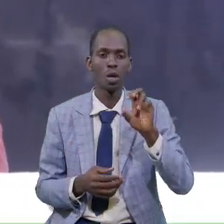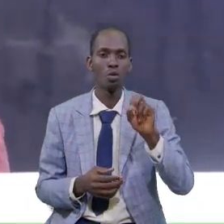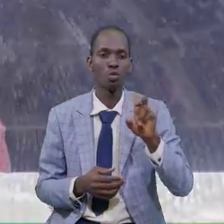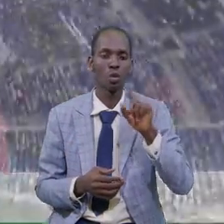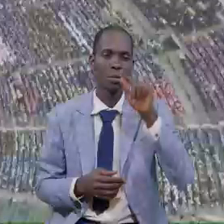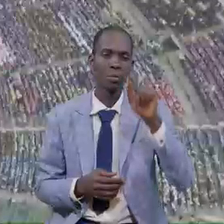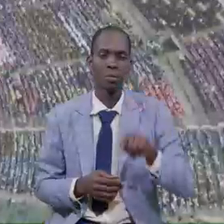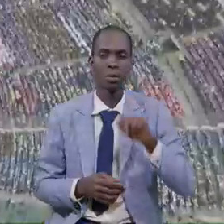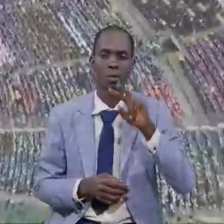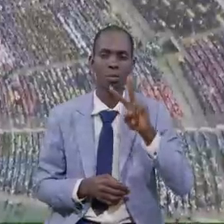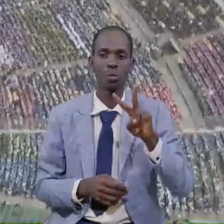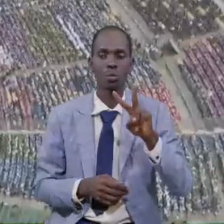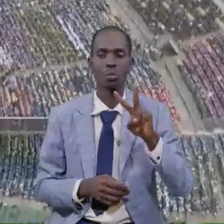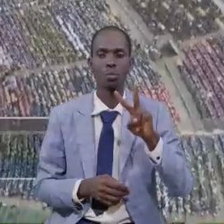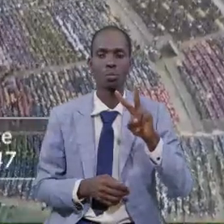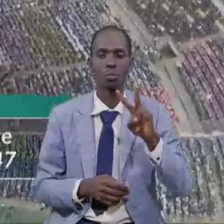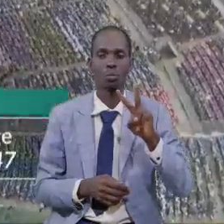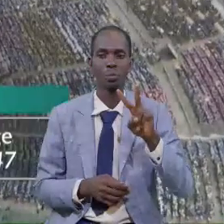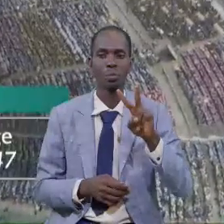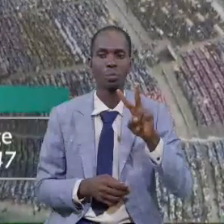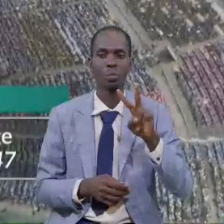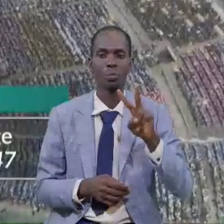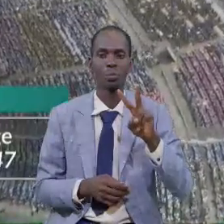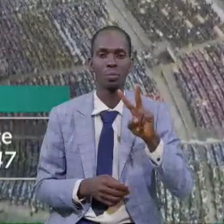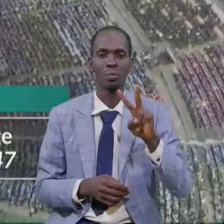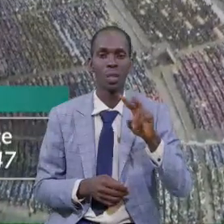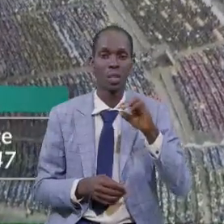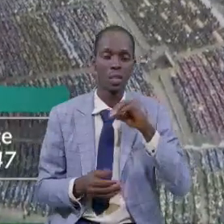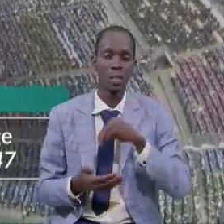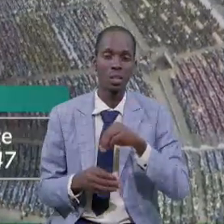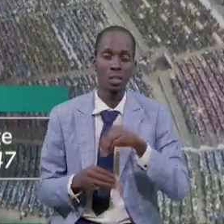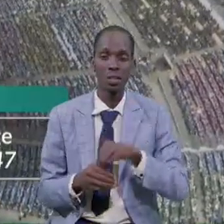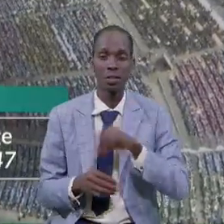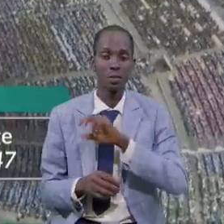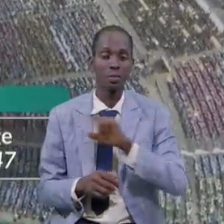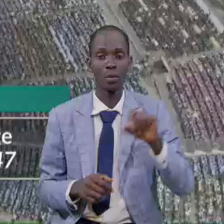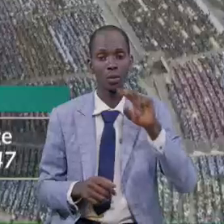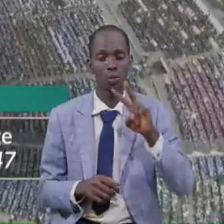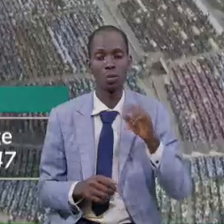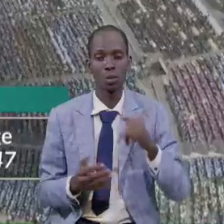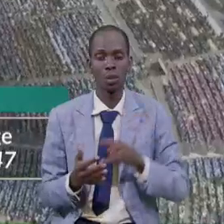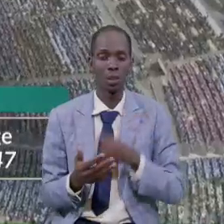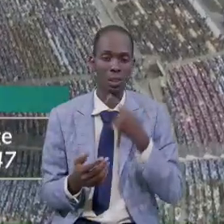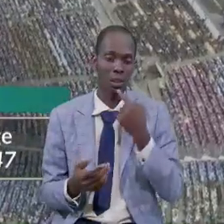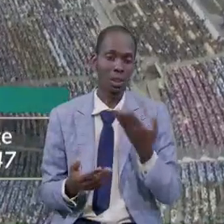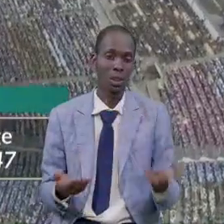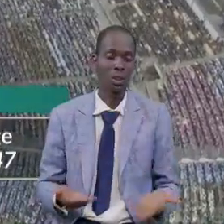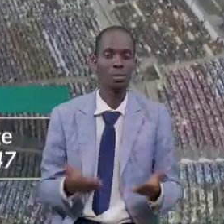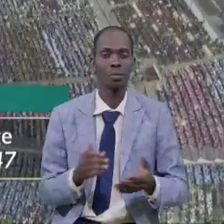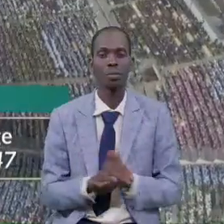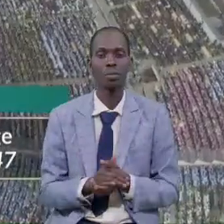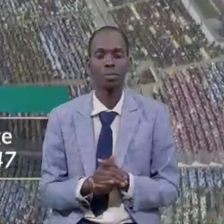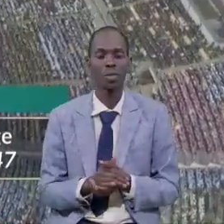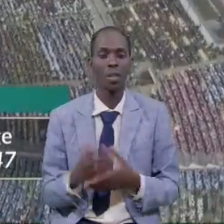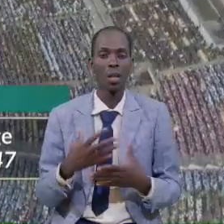verse 2. In verse 2, here is what he tells us. And he says, and